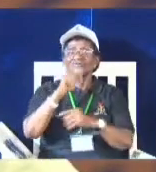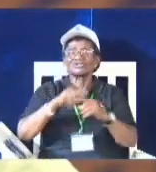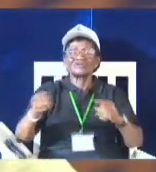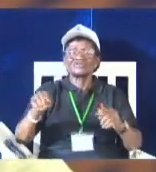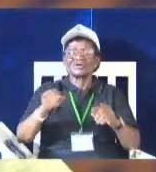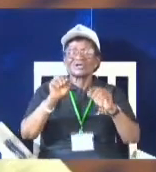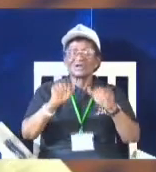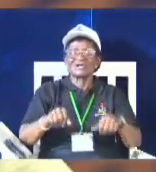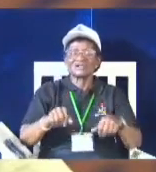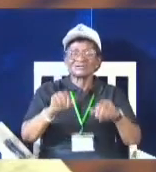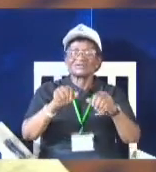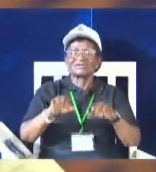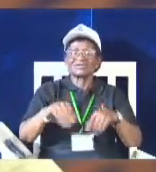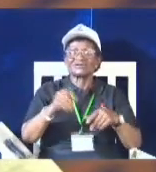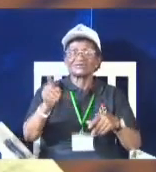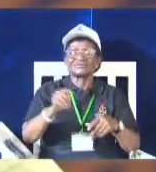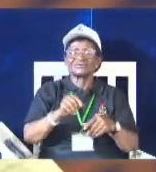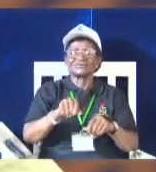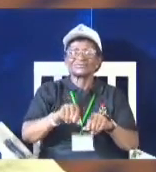can give you freedom